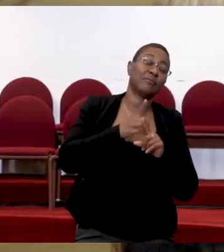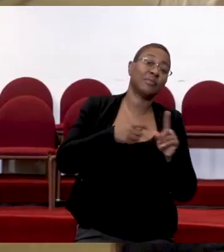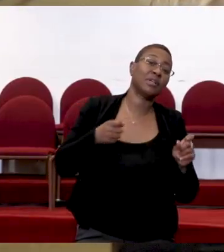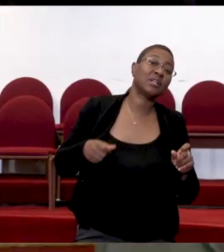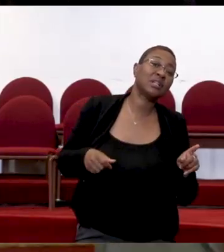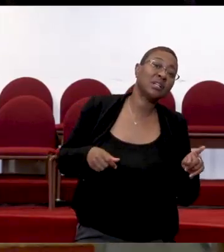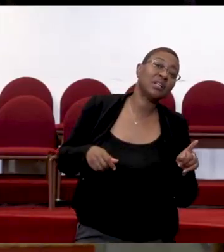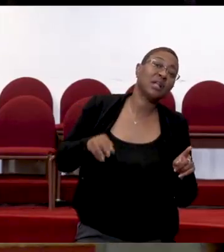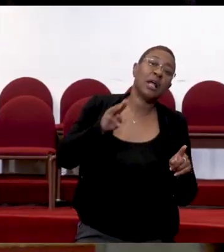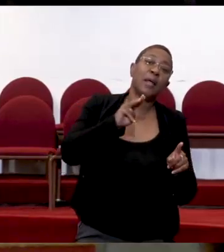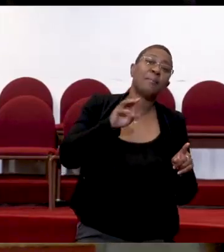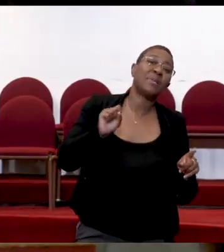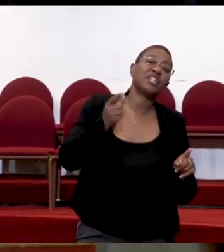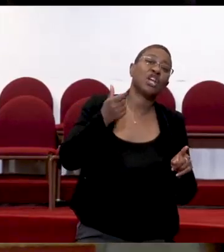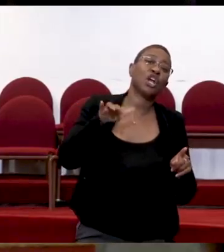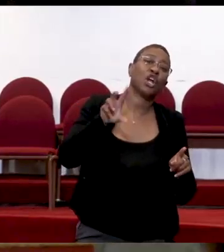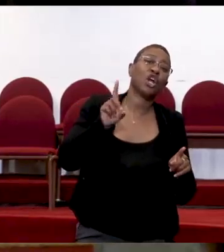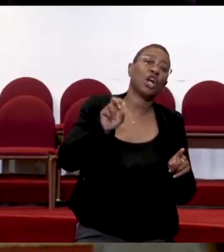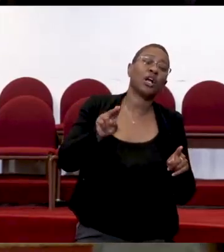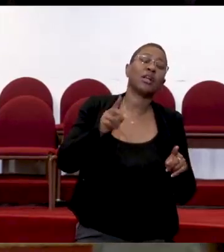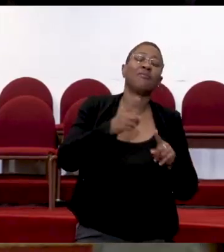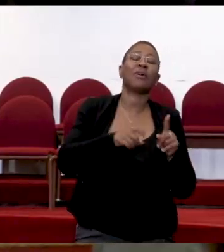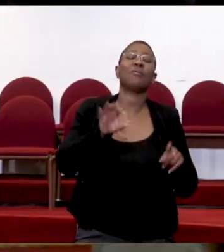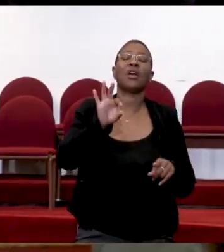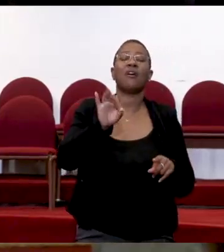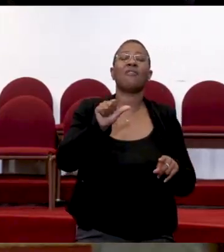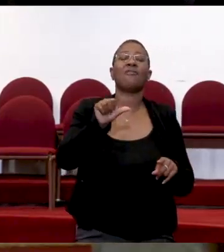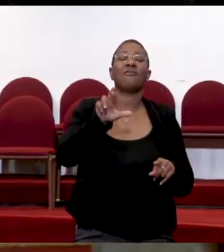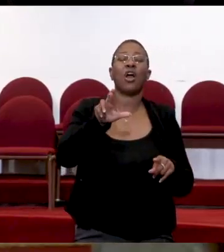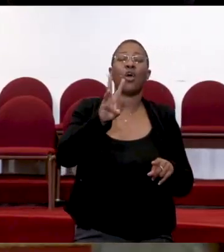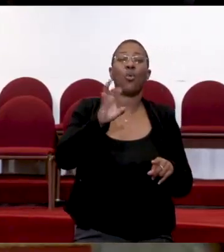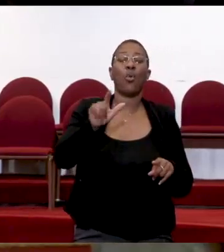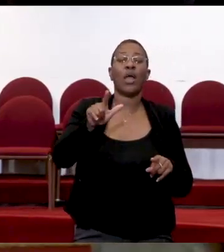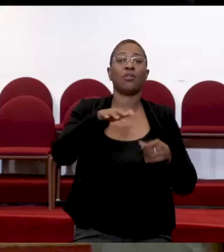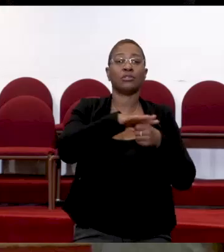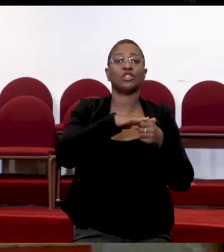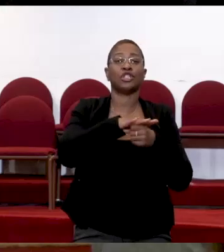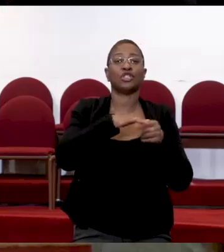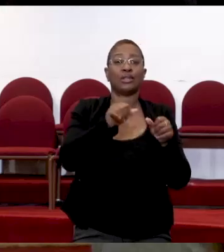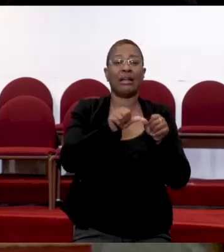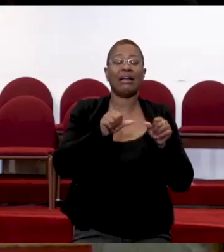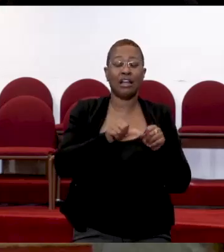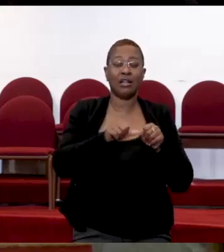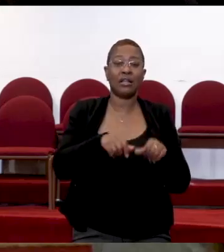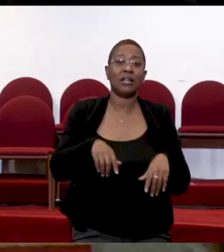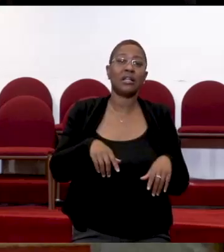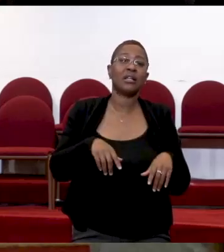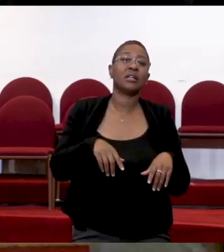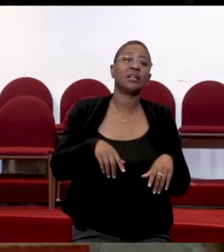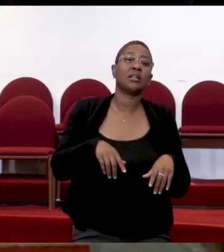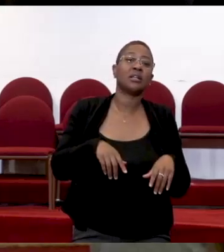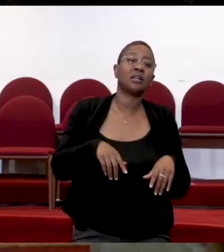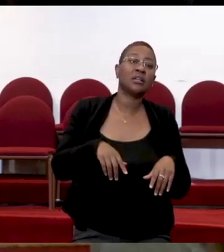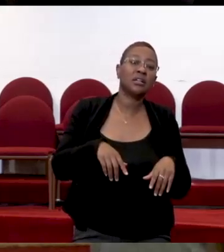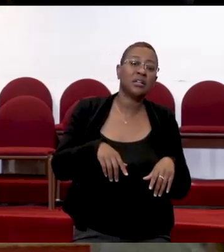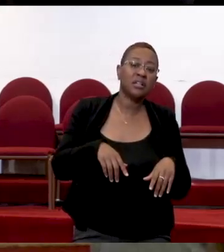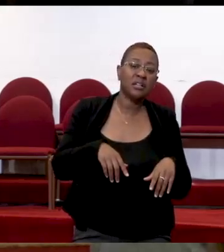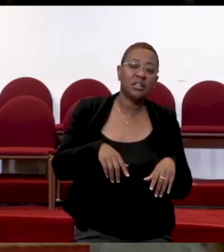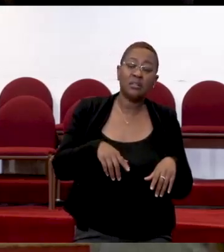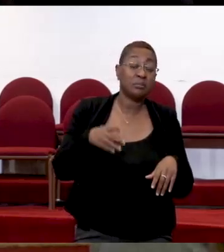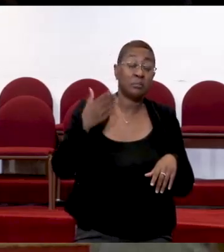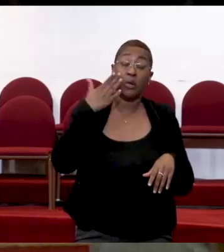name is Ms. Gunn, and I'm from the Farwell District area. Kayana Sessions is our district